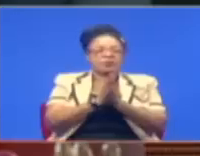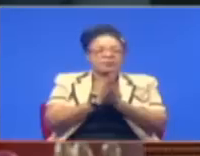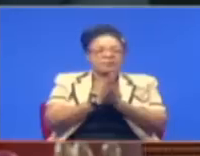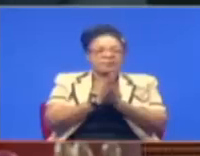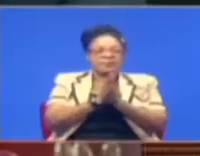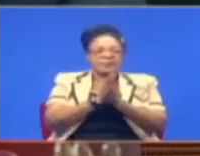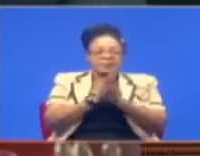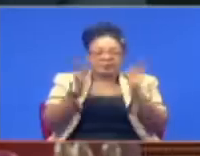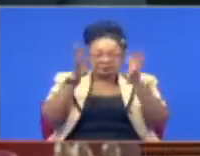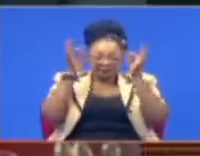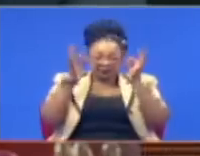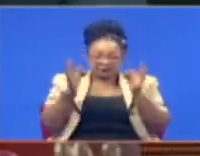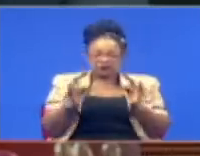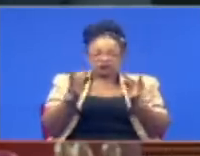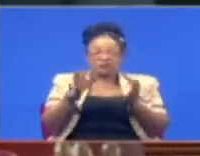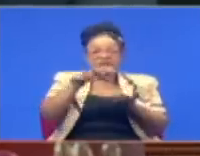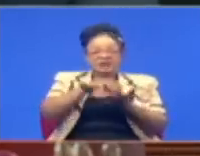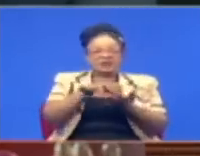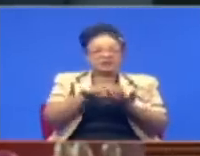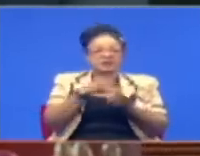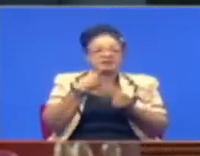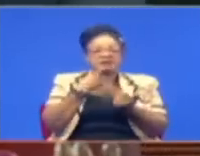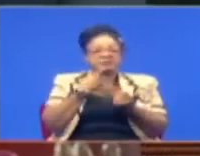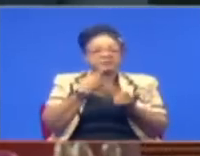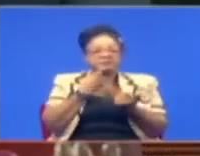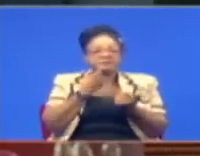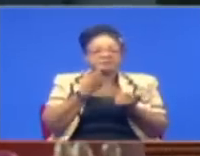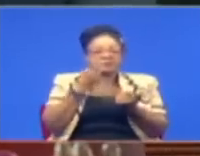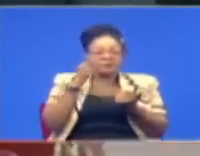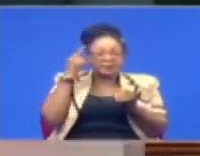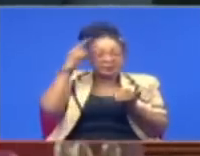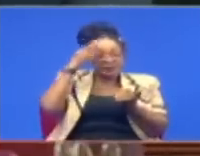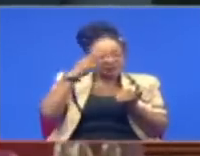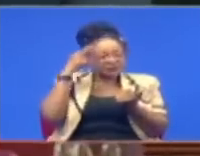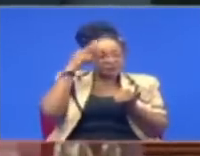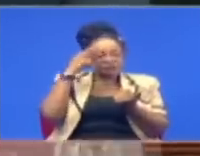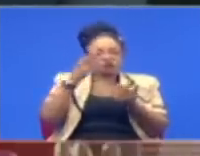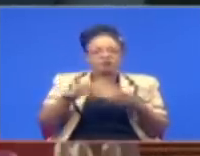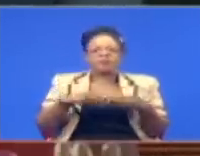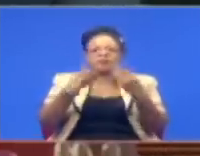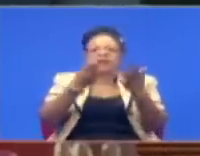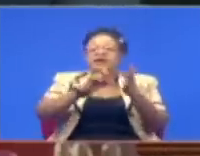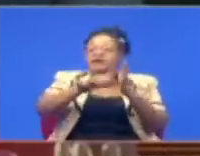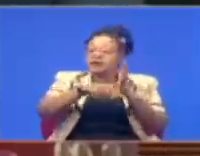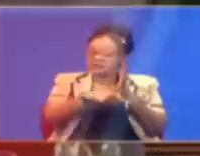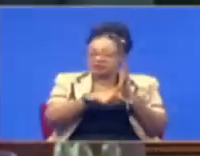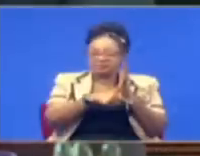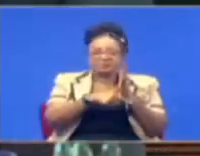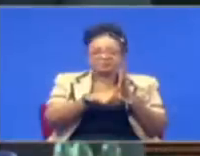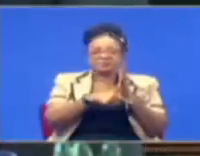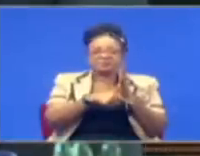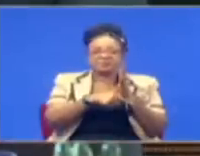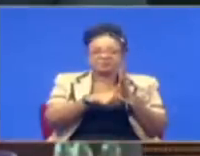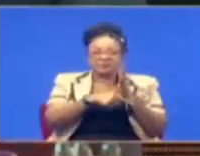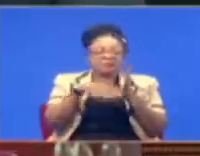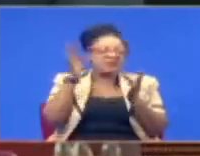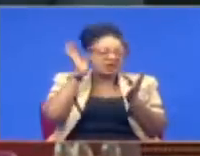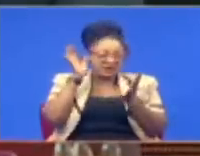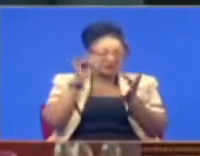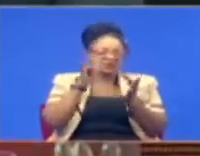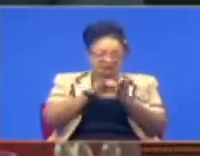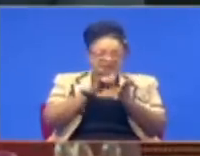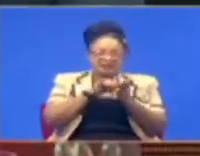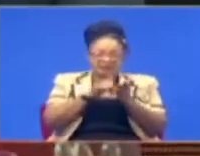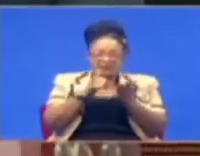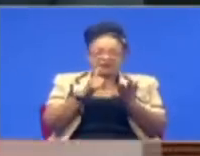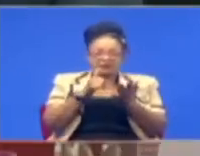a decision of the case and say reasons to be provided later. I've had that